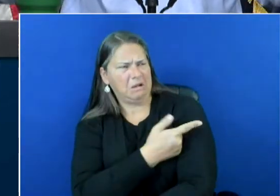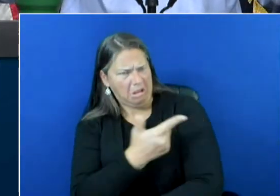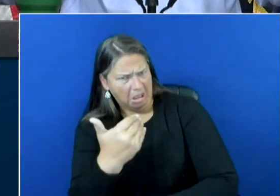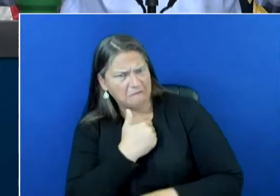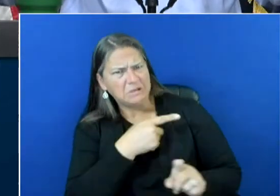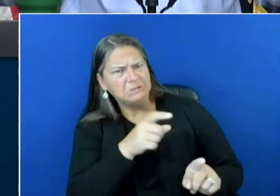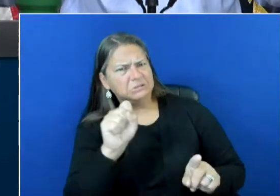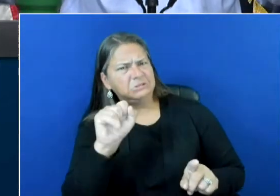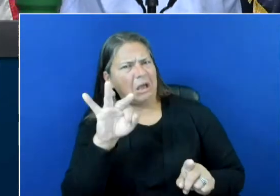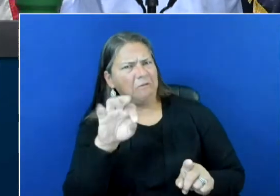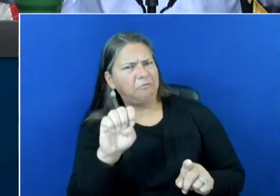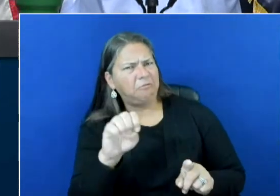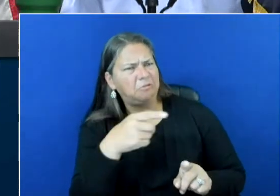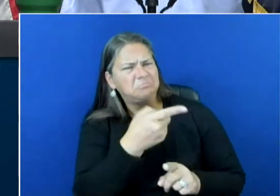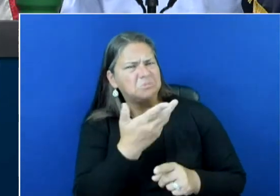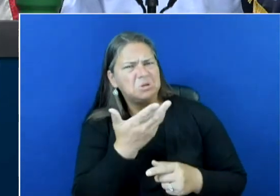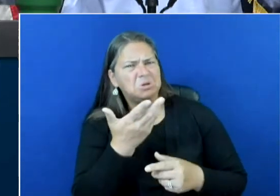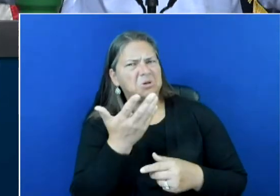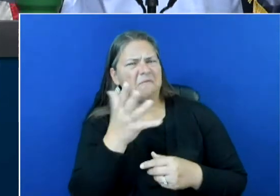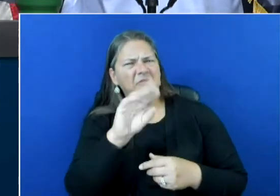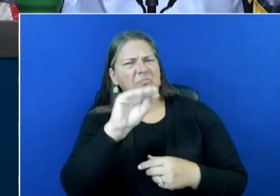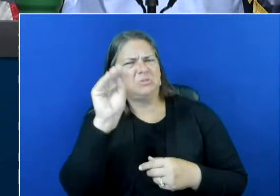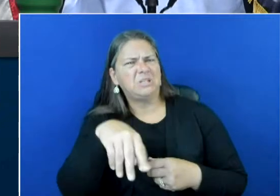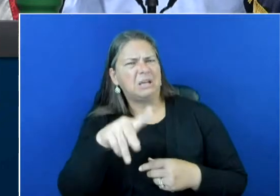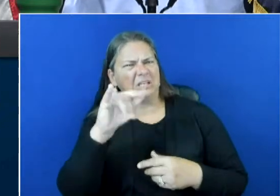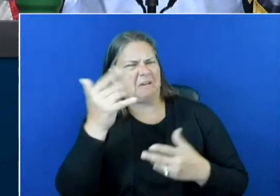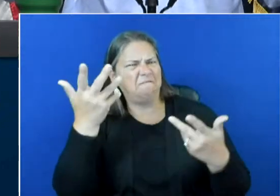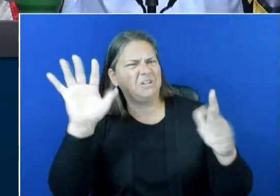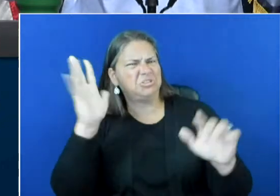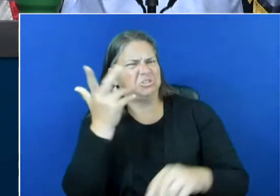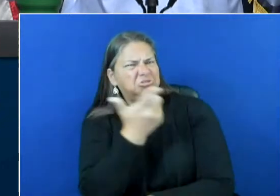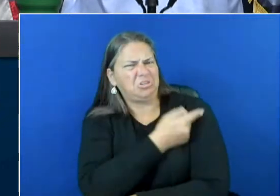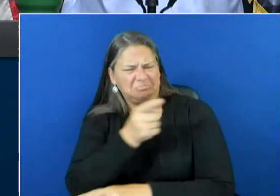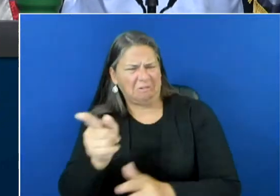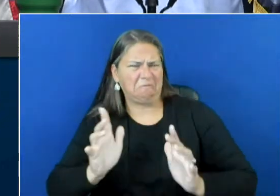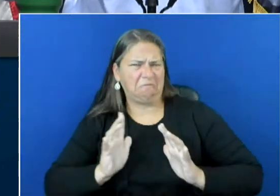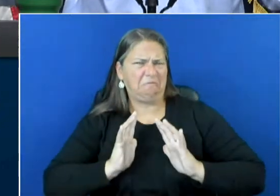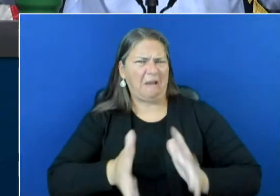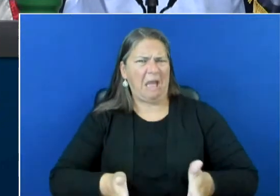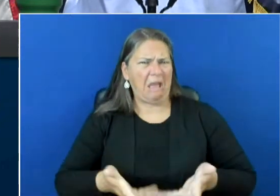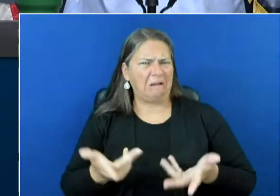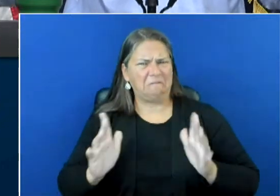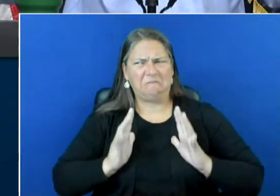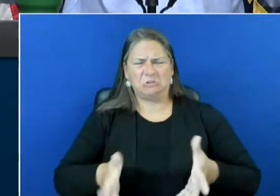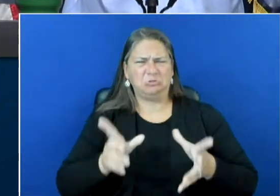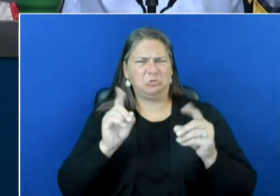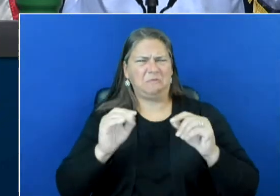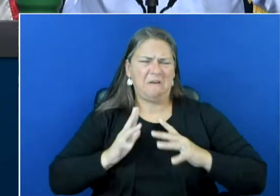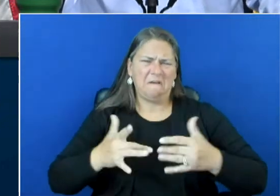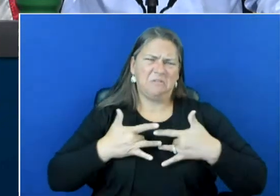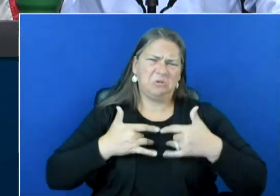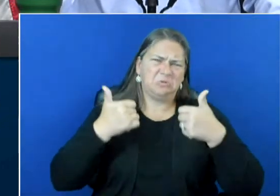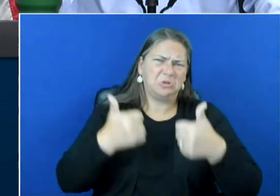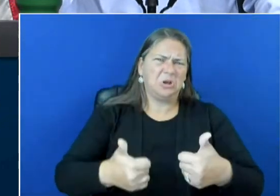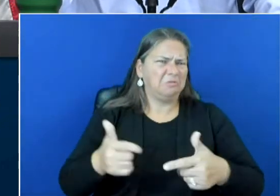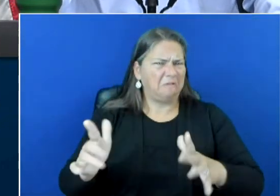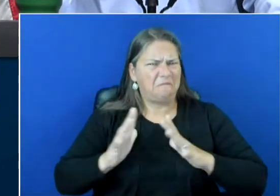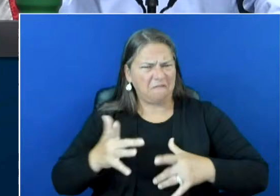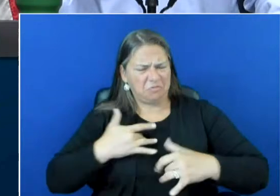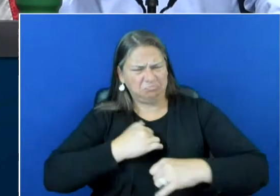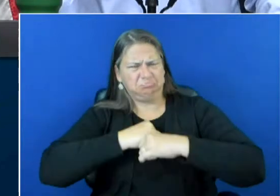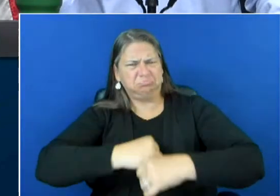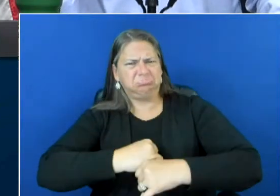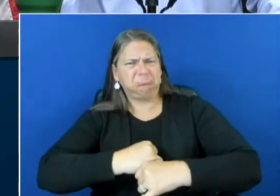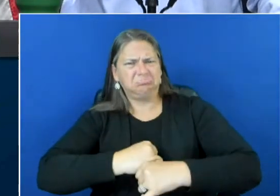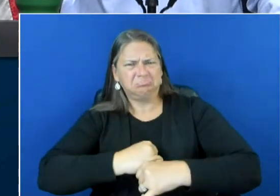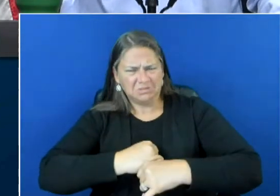of Kentuckians have already taken. And you know what? They're fine. They're better than fine. They're feeling good. They're protected from the most dangerous thing that's hit